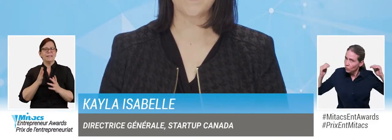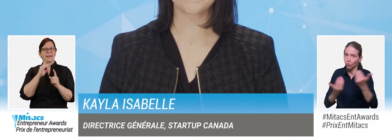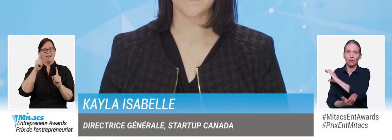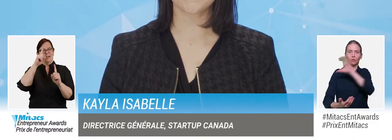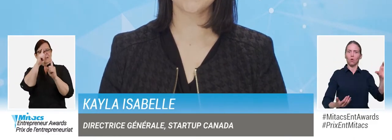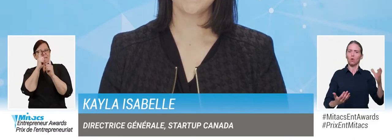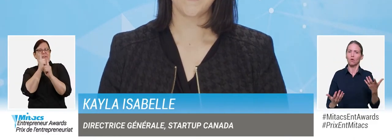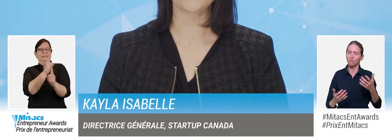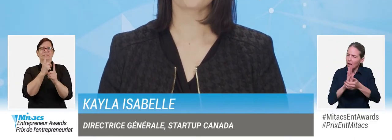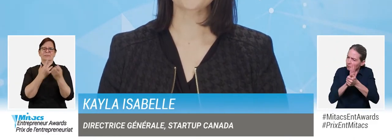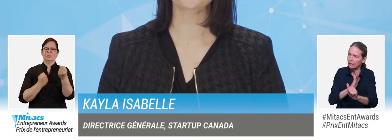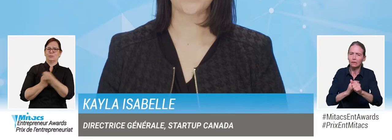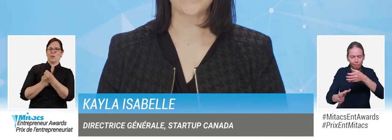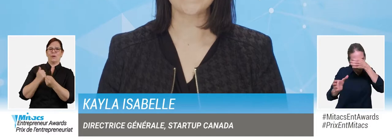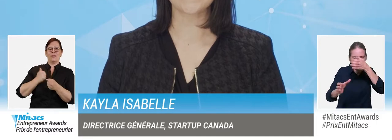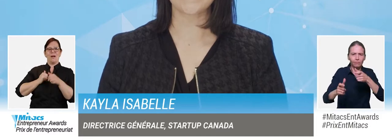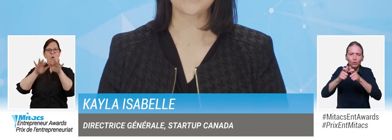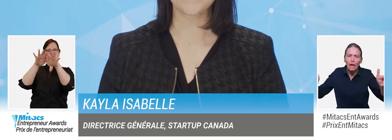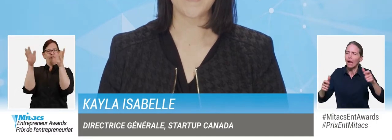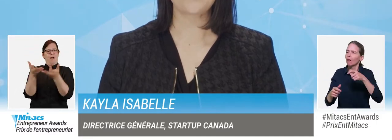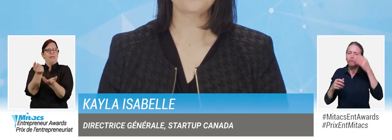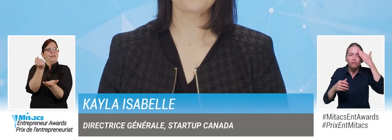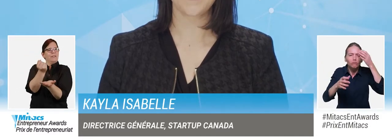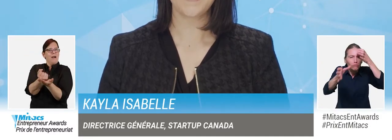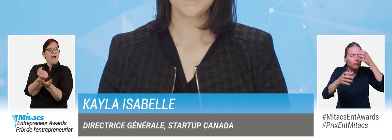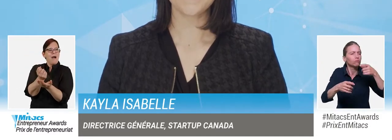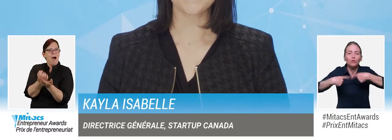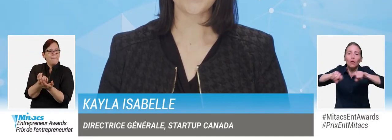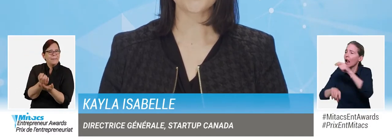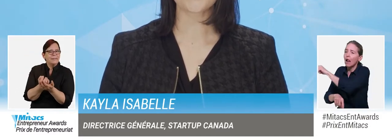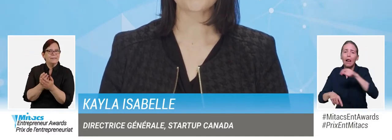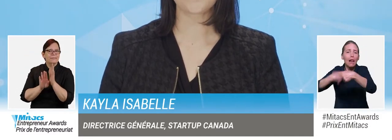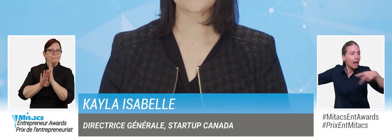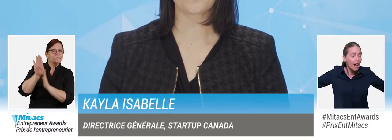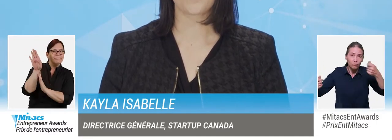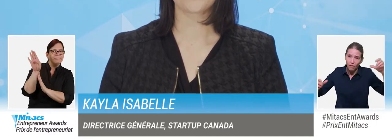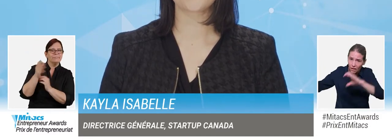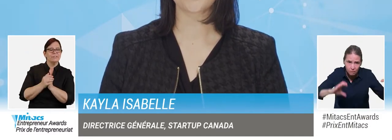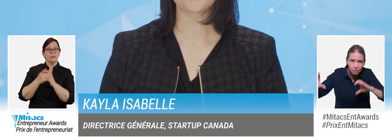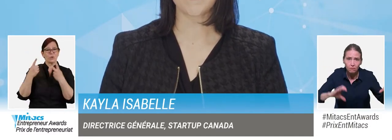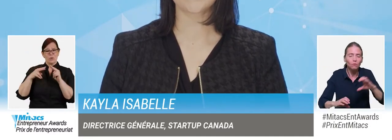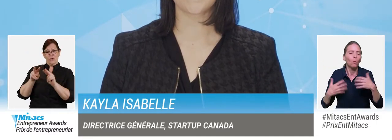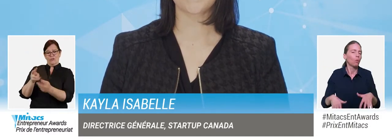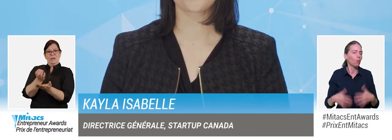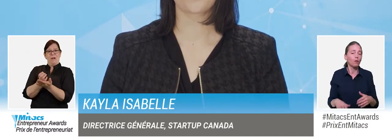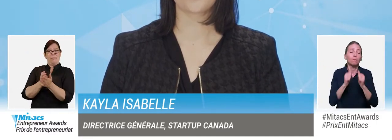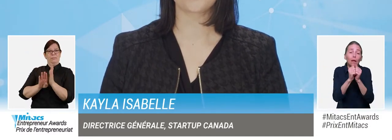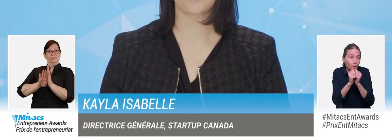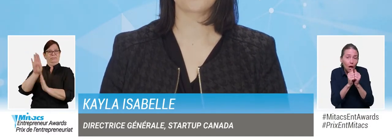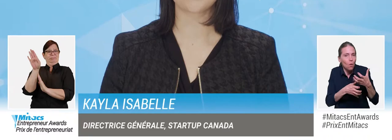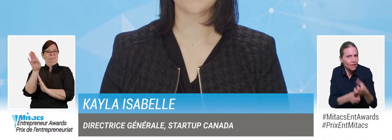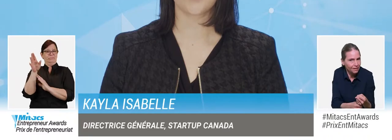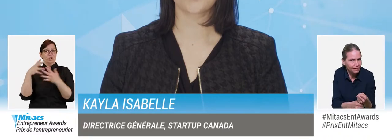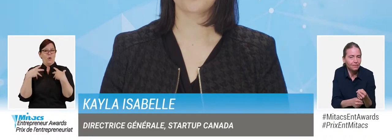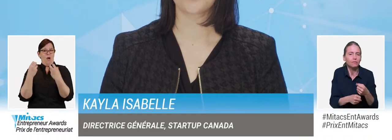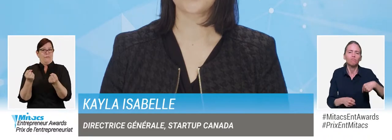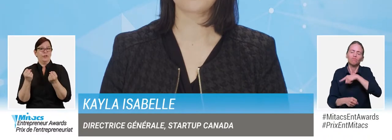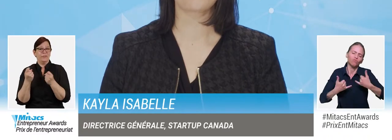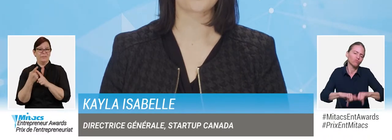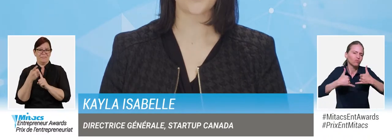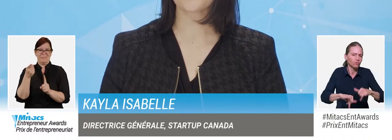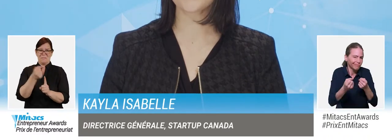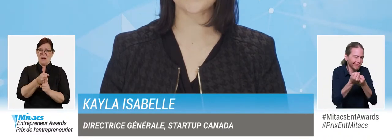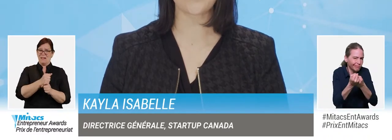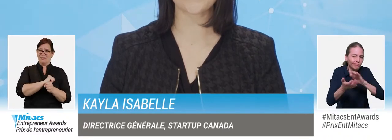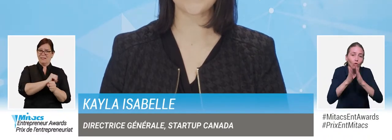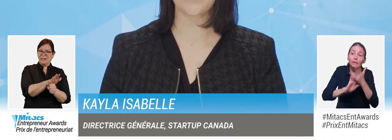partners at Mitacs and the virtual audience here today. Since launching in 2012, Startup Canada has grown to represent entrepreneurs